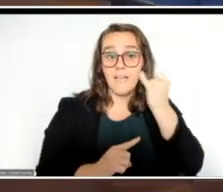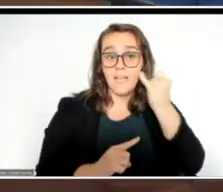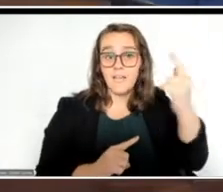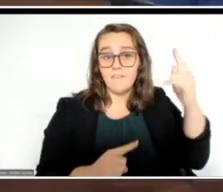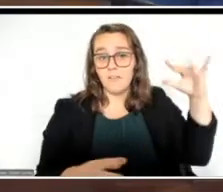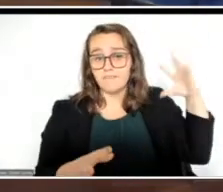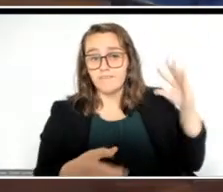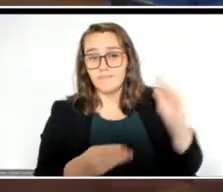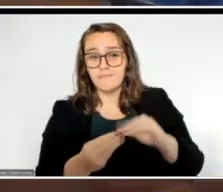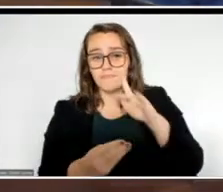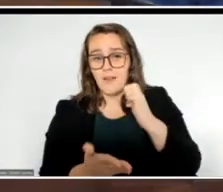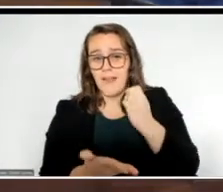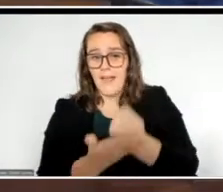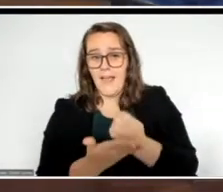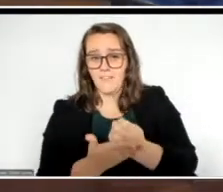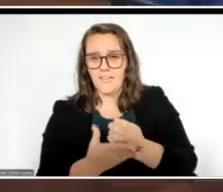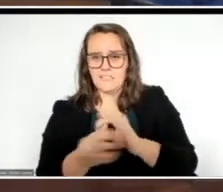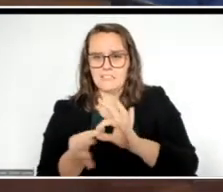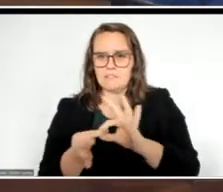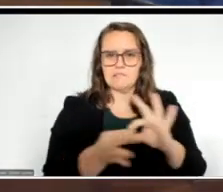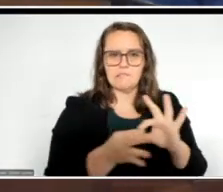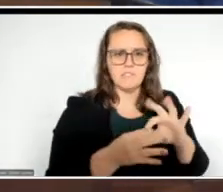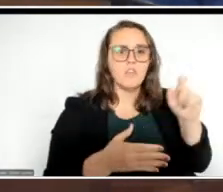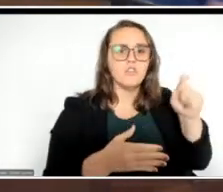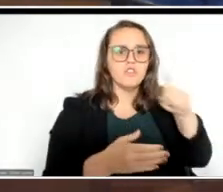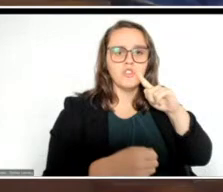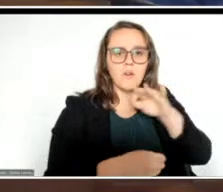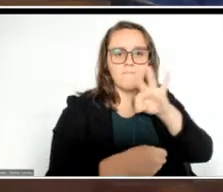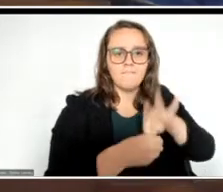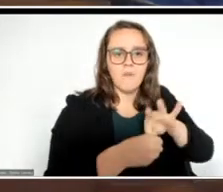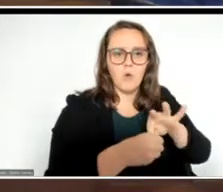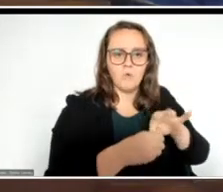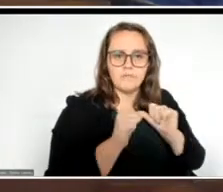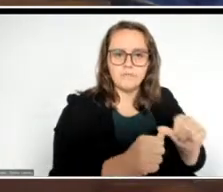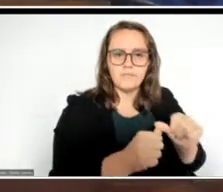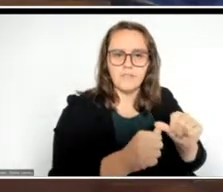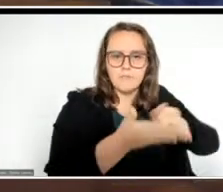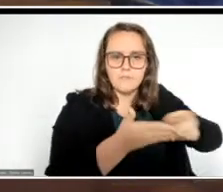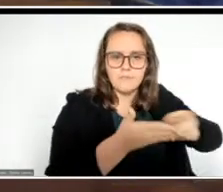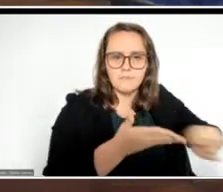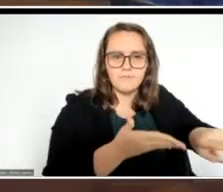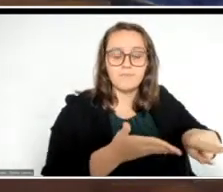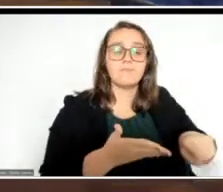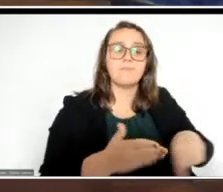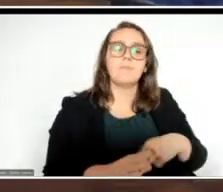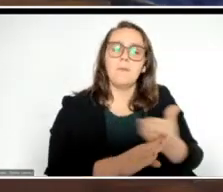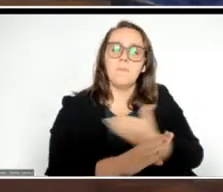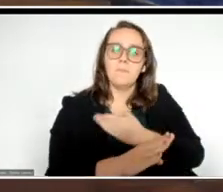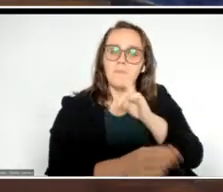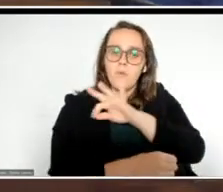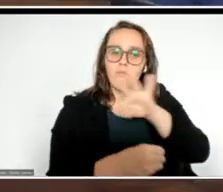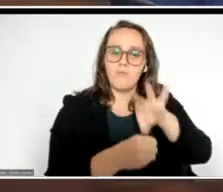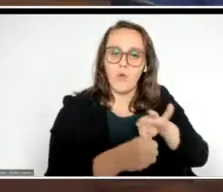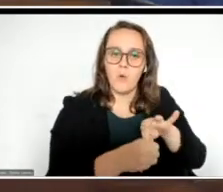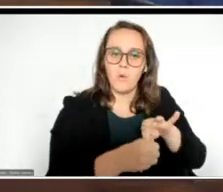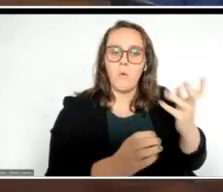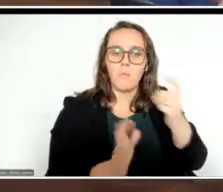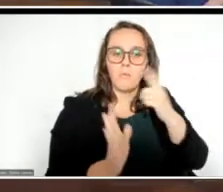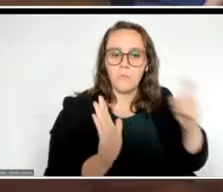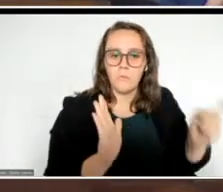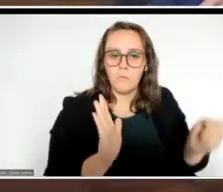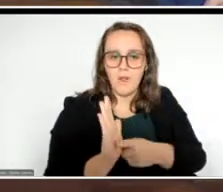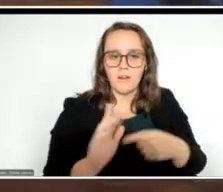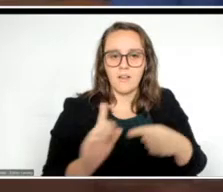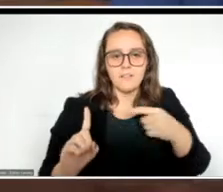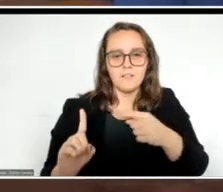we get to that evidence, I'd recognize our distinguished Vice Chair, Ms. Cheney of Wyoming, for any opening statement